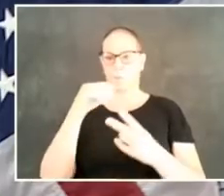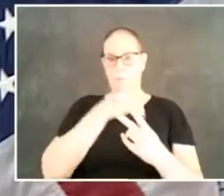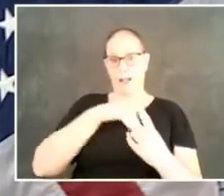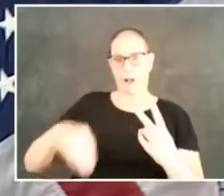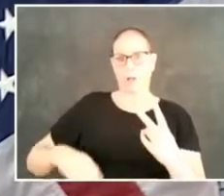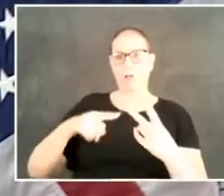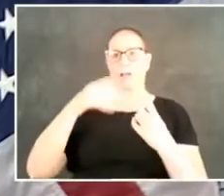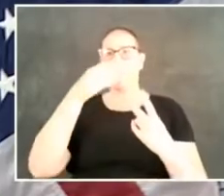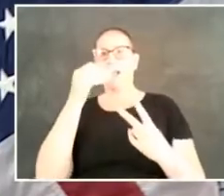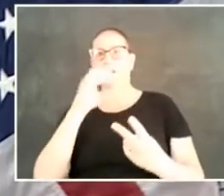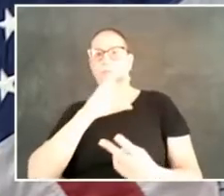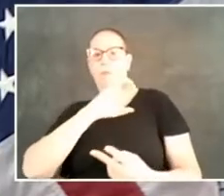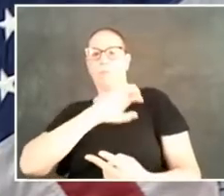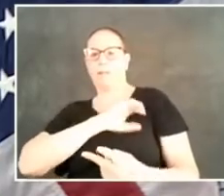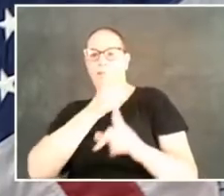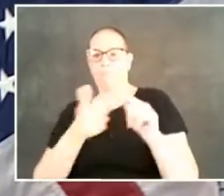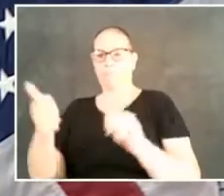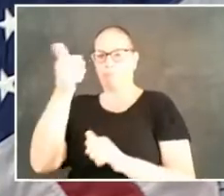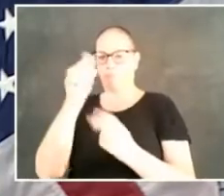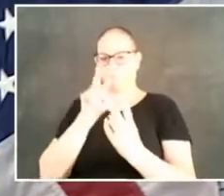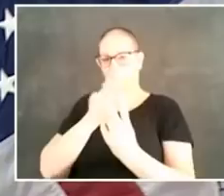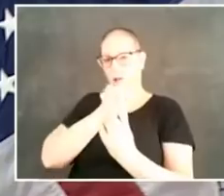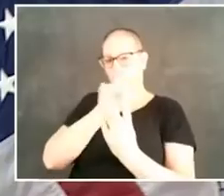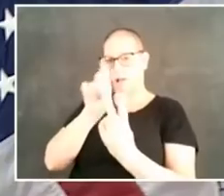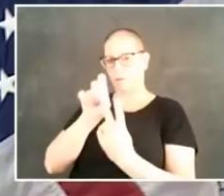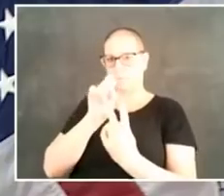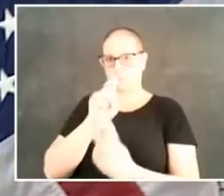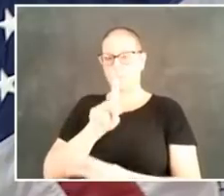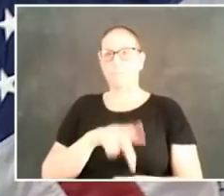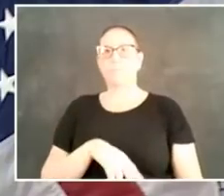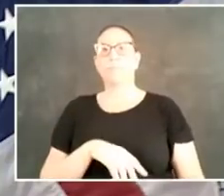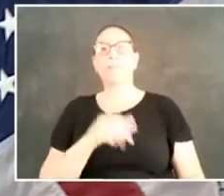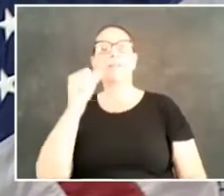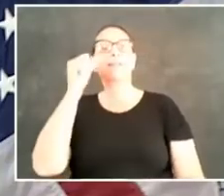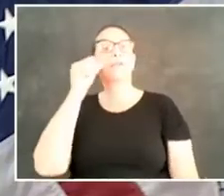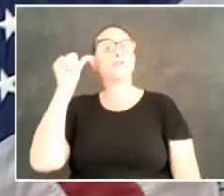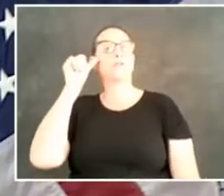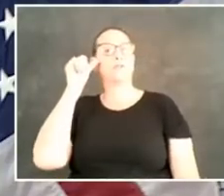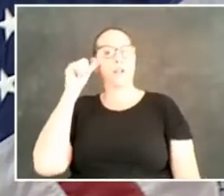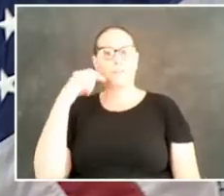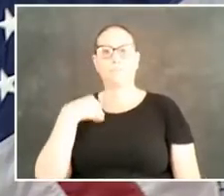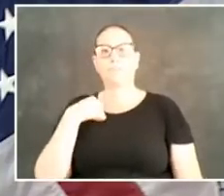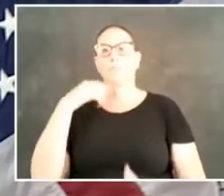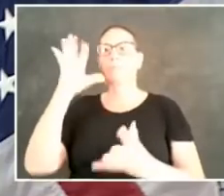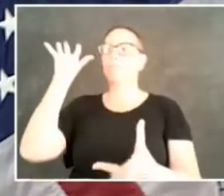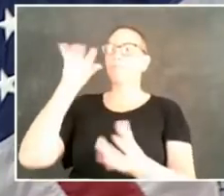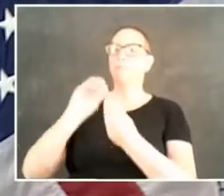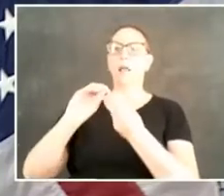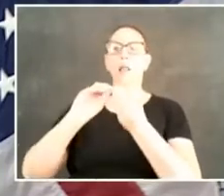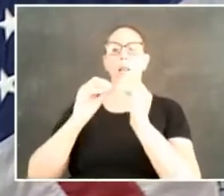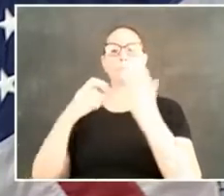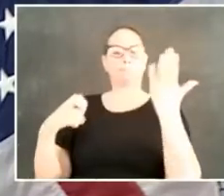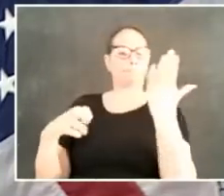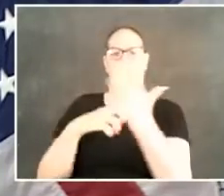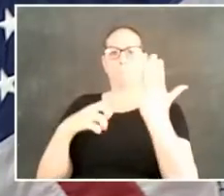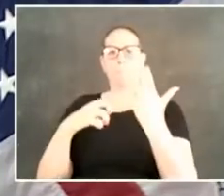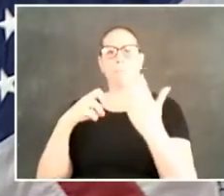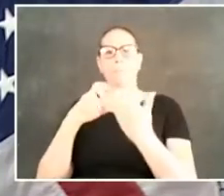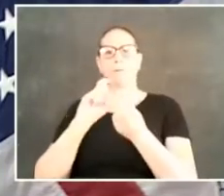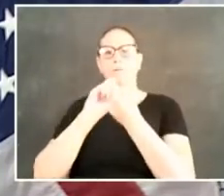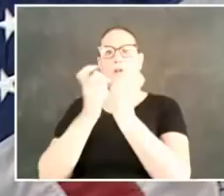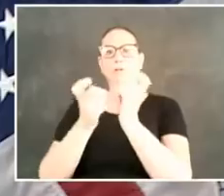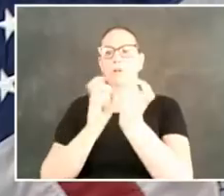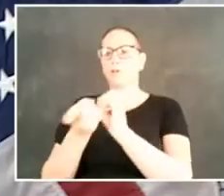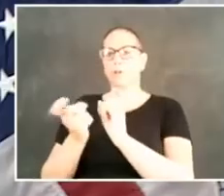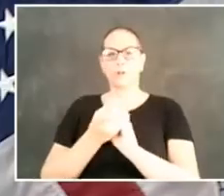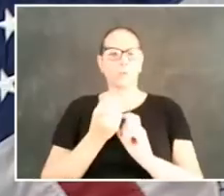social distancing violations yesterday? Also, were any arrests made in that context? Would also be interested in hearing